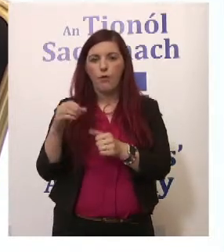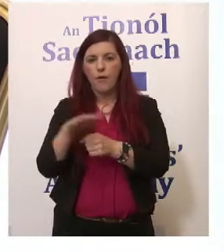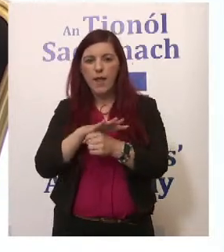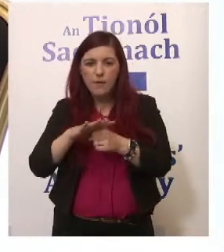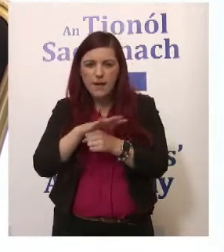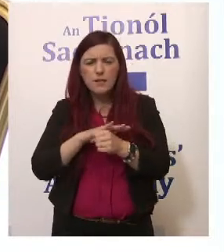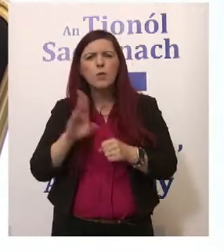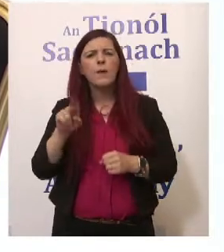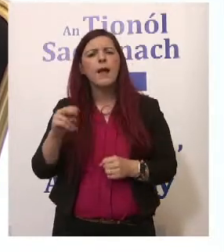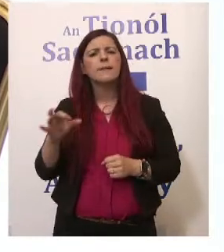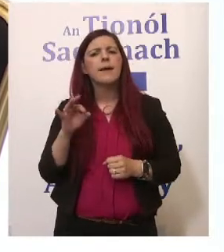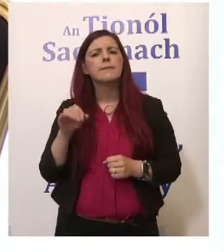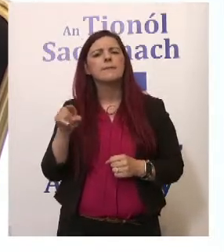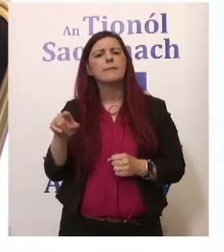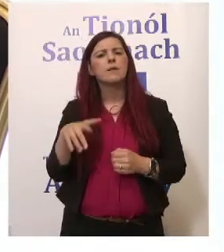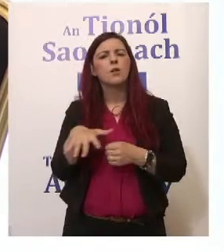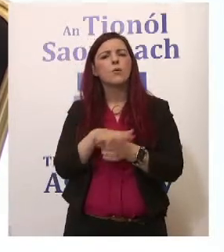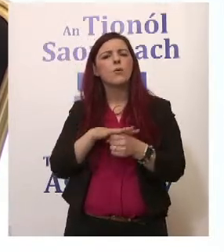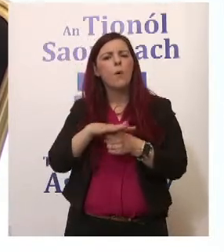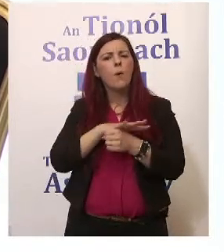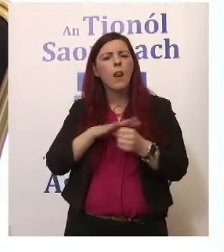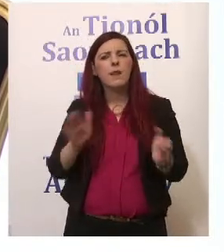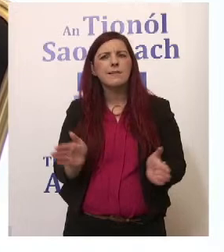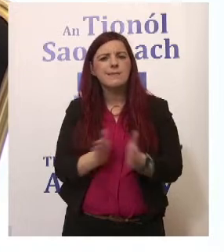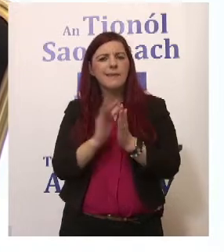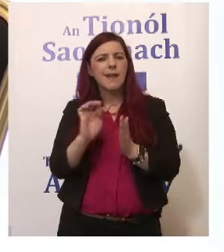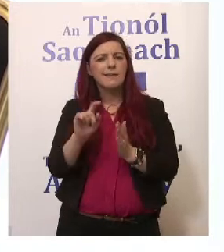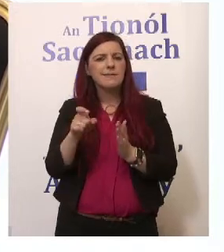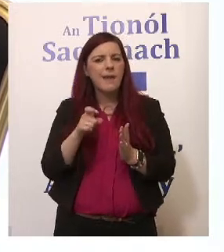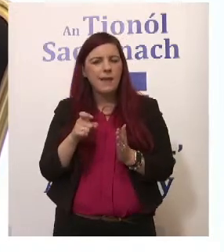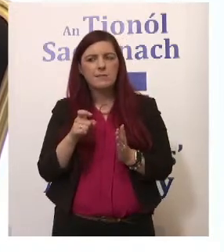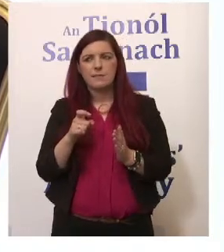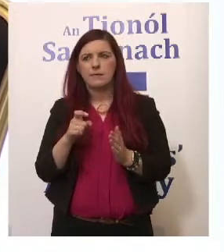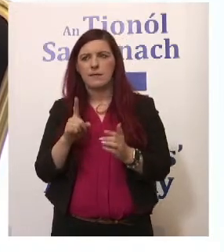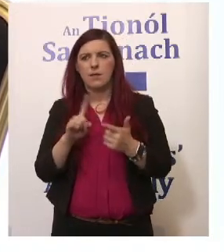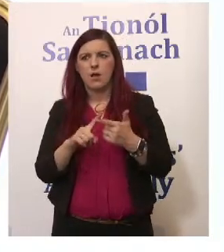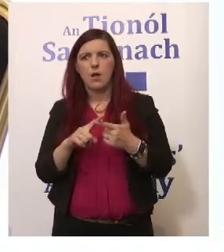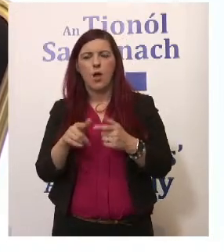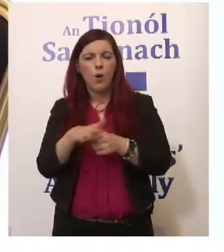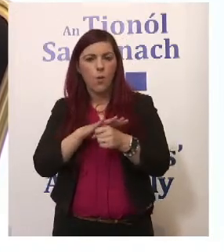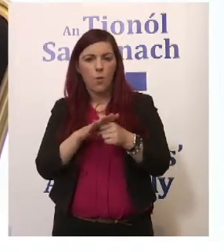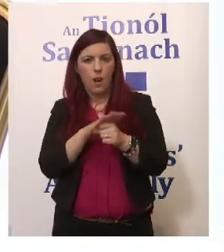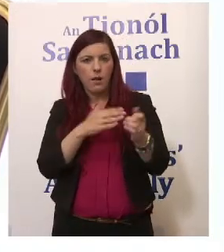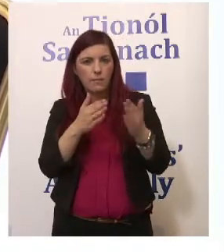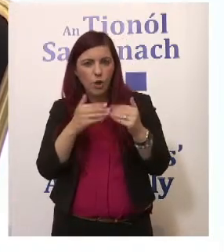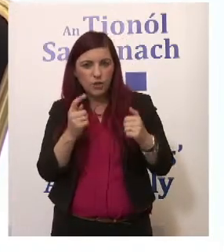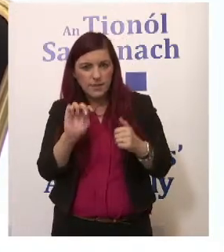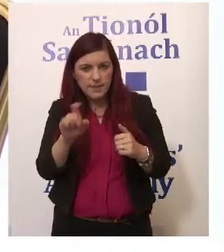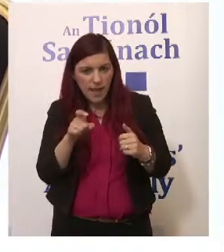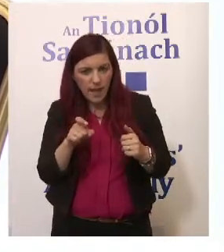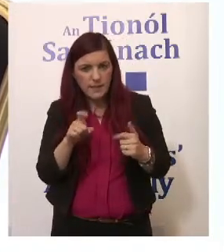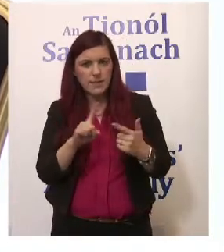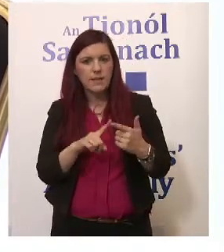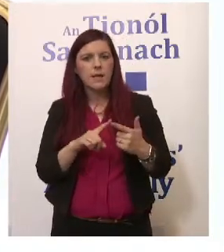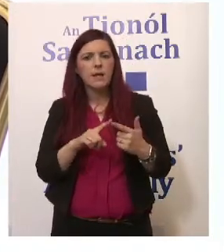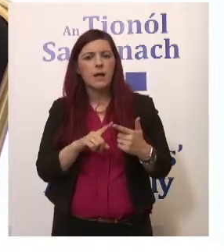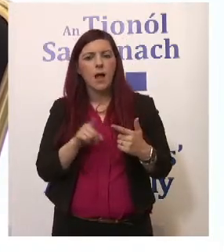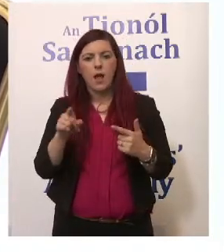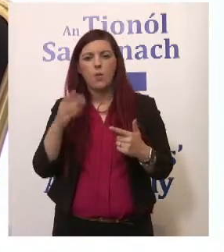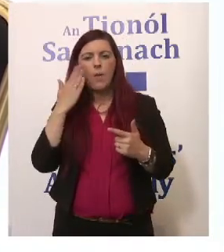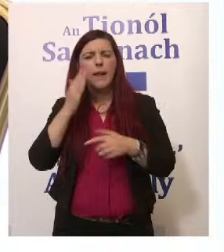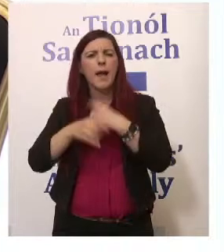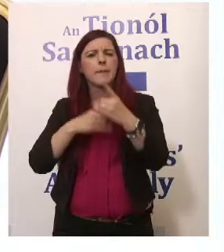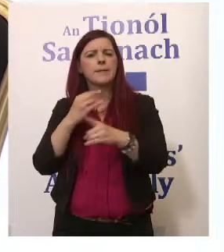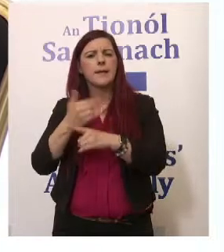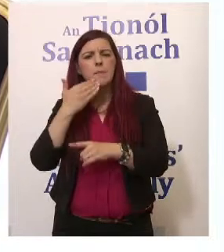get local sales taxes, local purchase taxes. That's particularly common in the United States. Any of you who